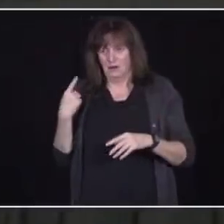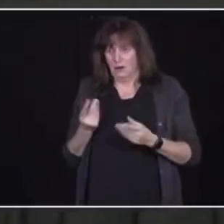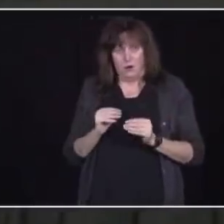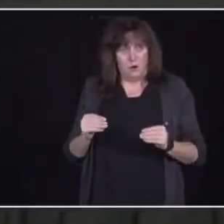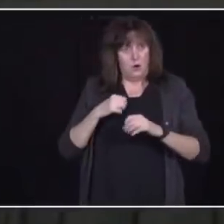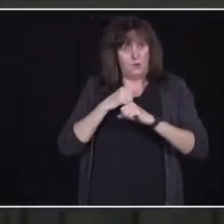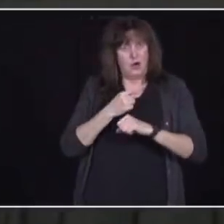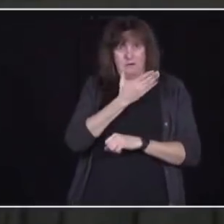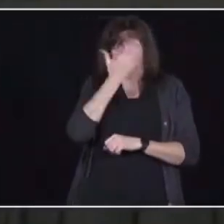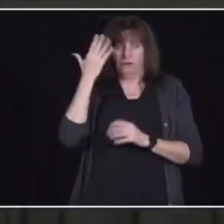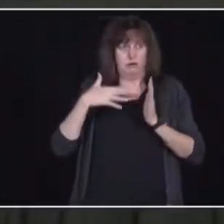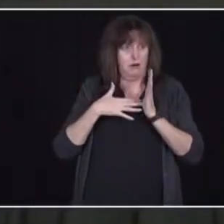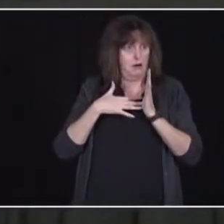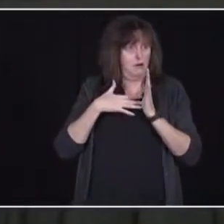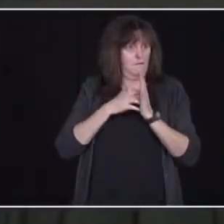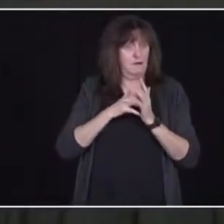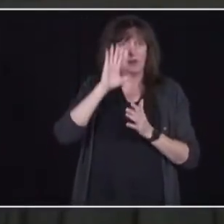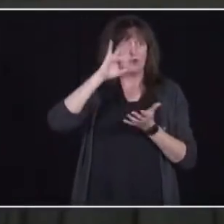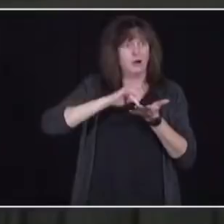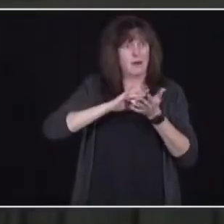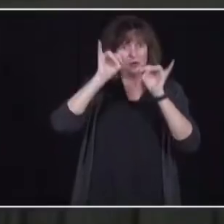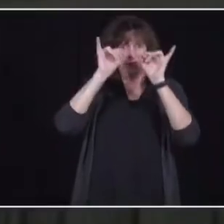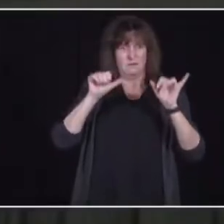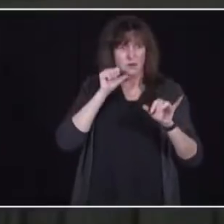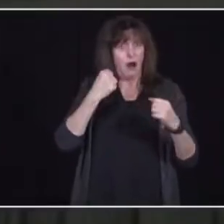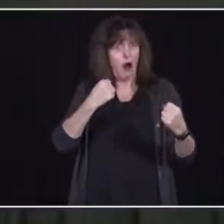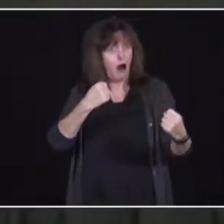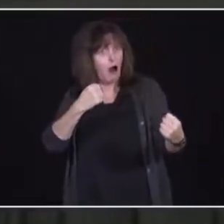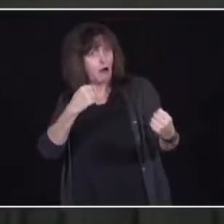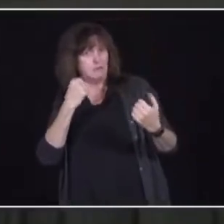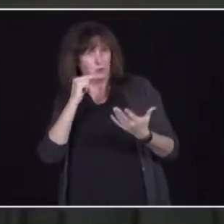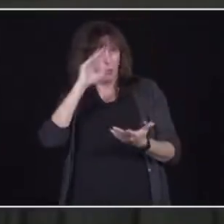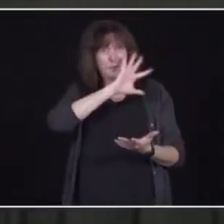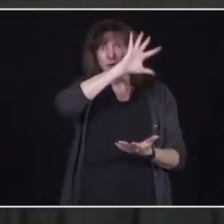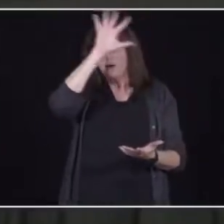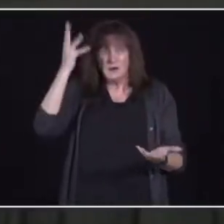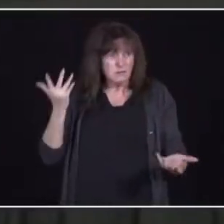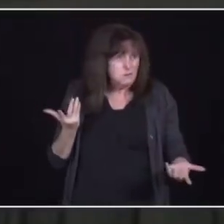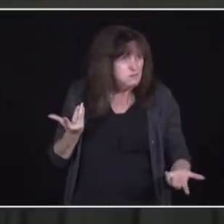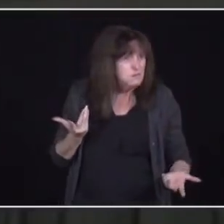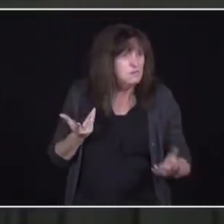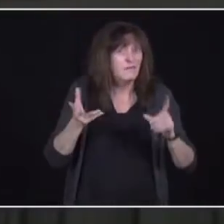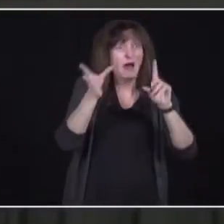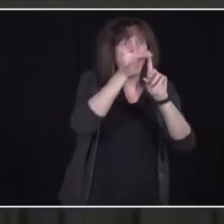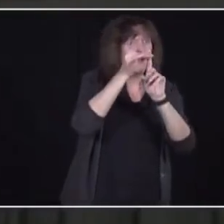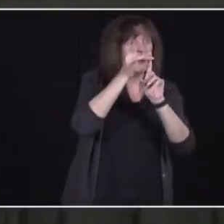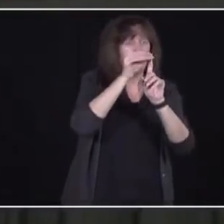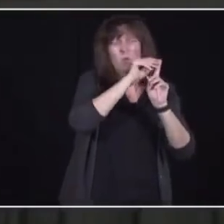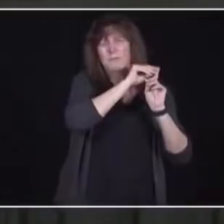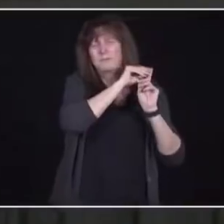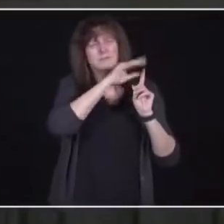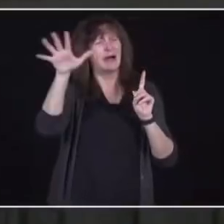know their medical system is not as robust as we all would like it to be. And if COVID-19 is introduced into their communities, it is going to be